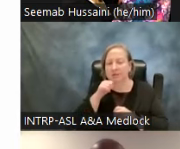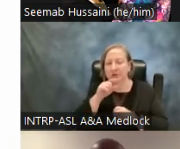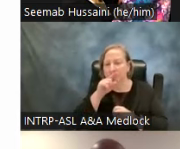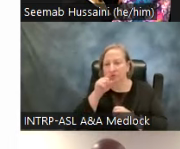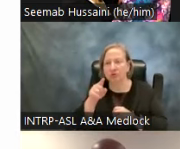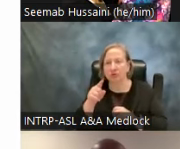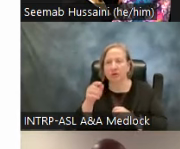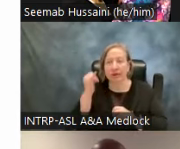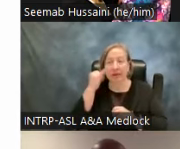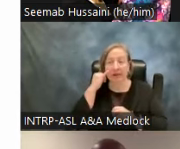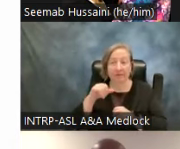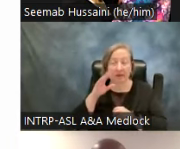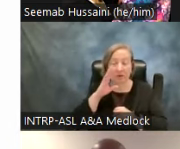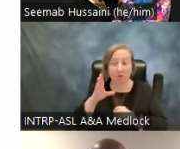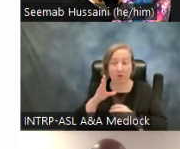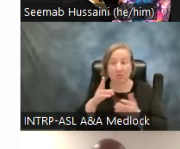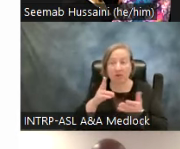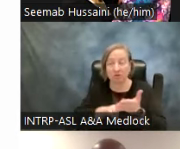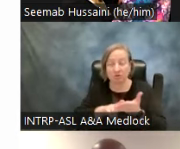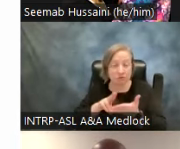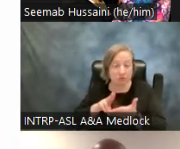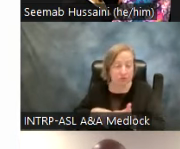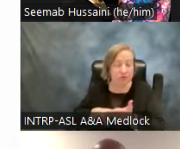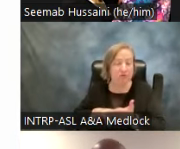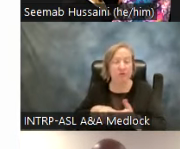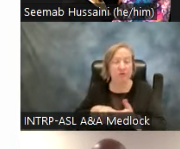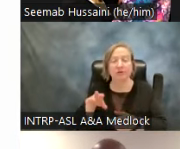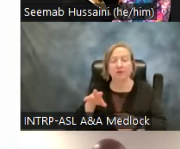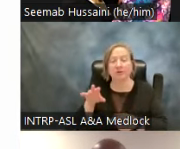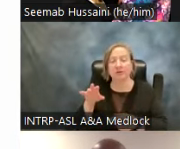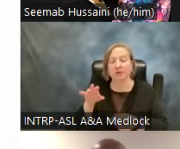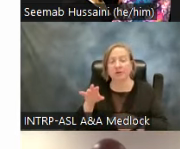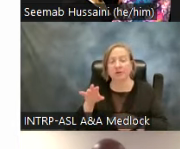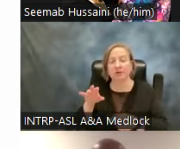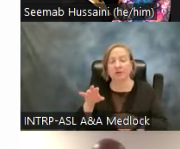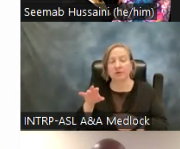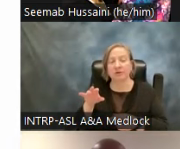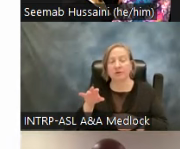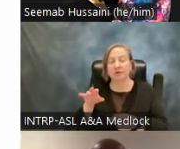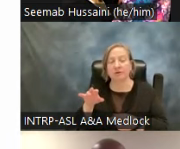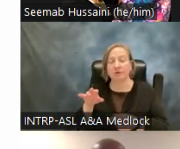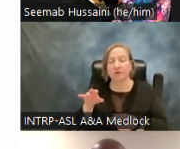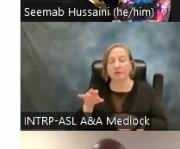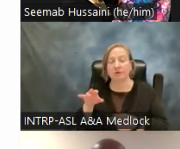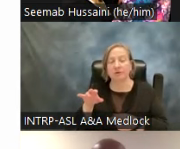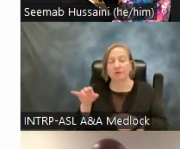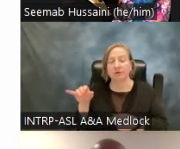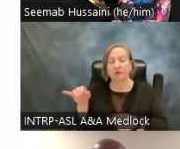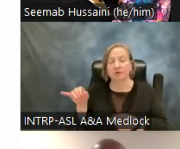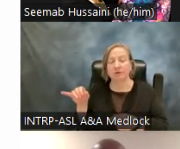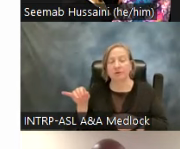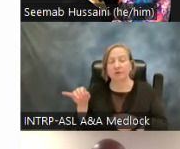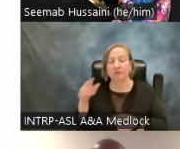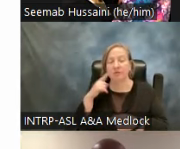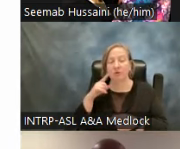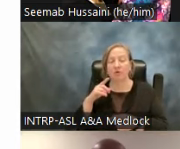not certain whether the contractor that's supplying the body cams as Commissioner Obi said,